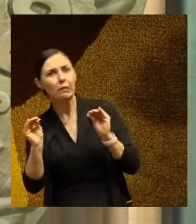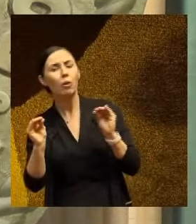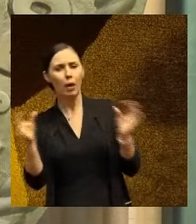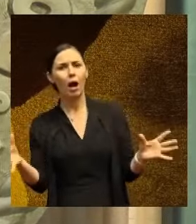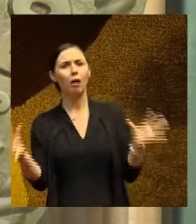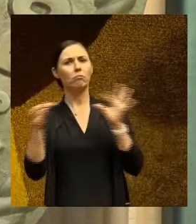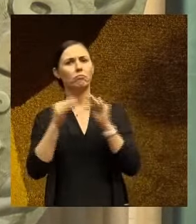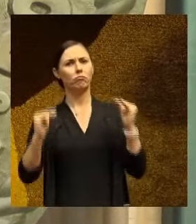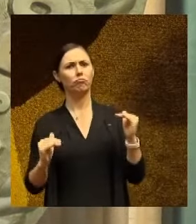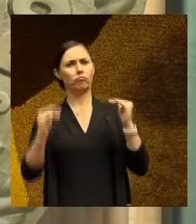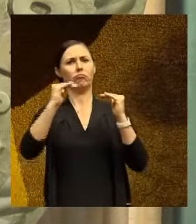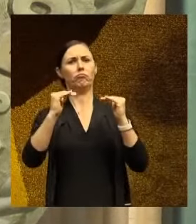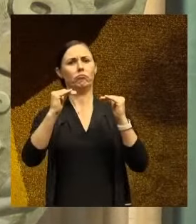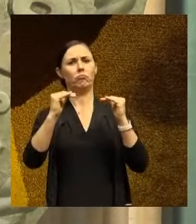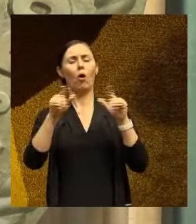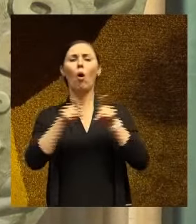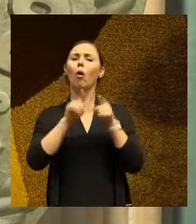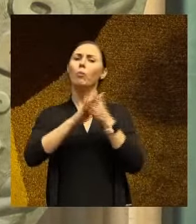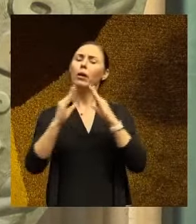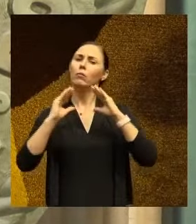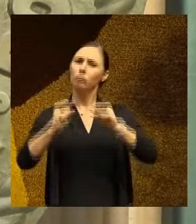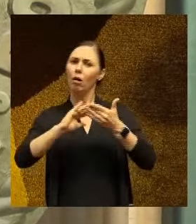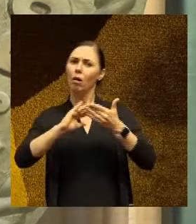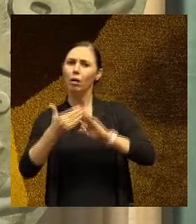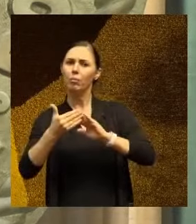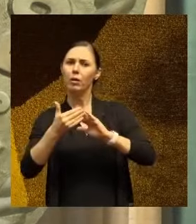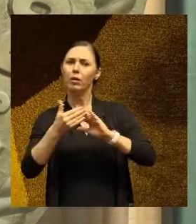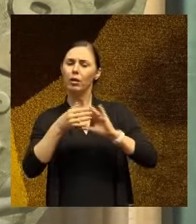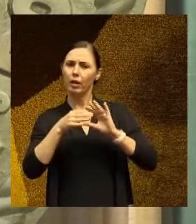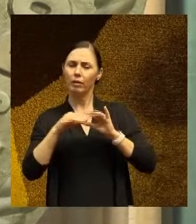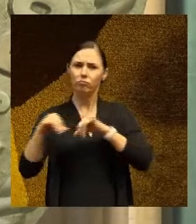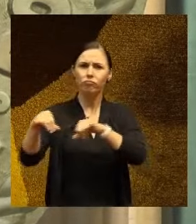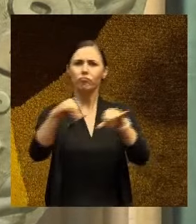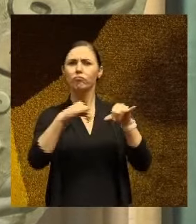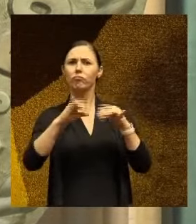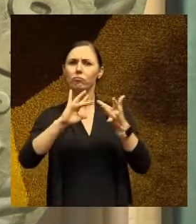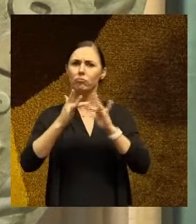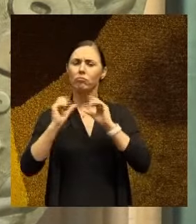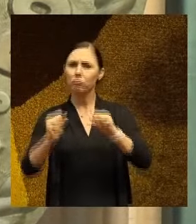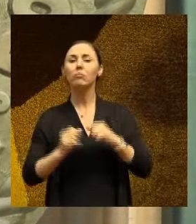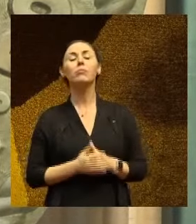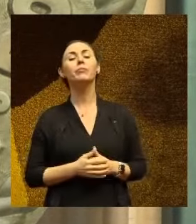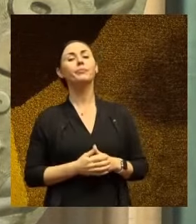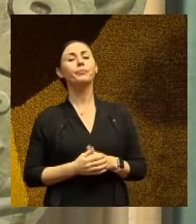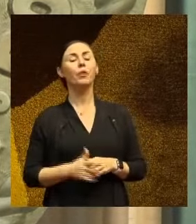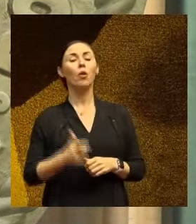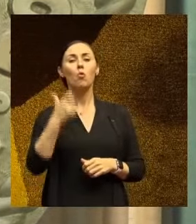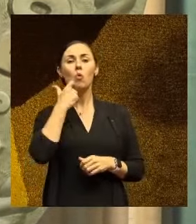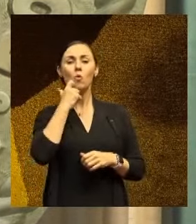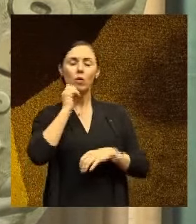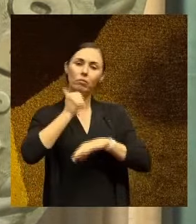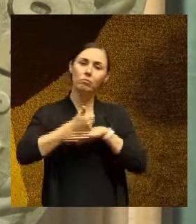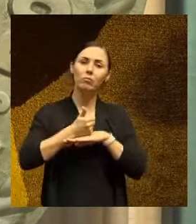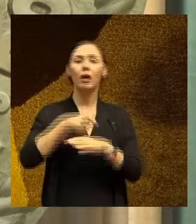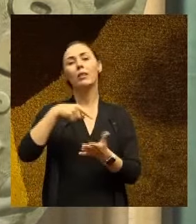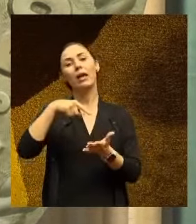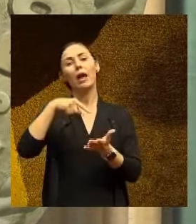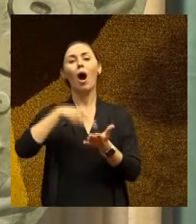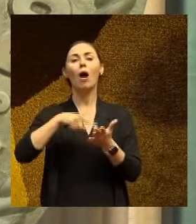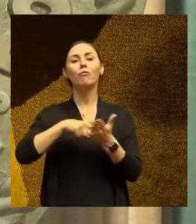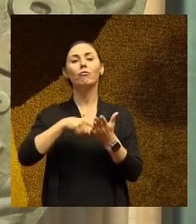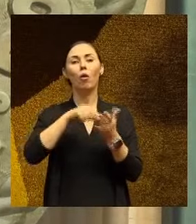as a community. We also recently launched the Affordable Connectivity Program, which extends